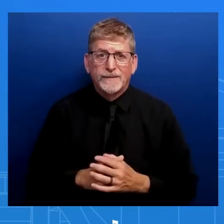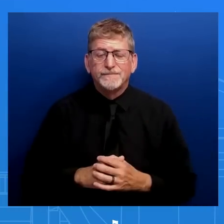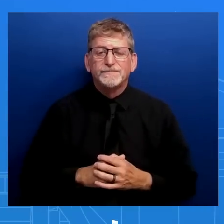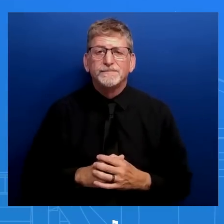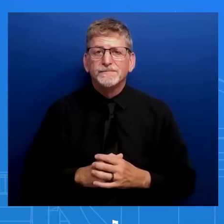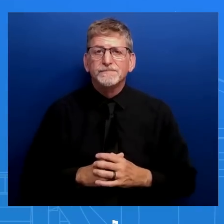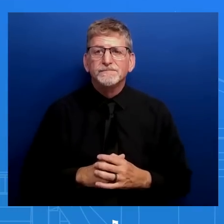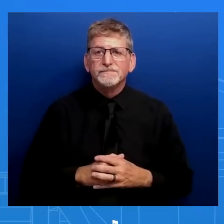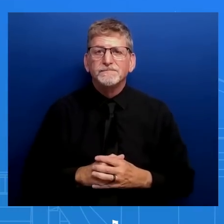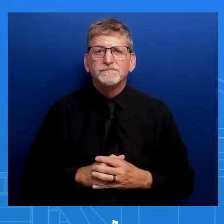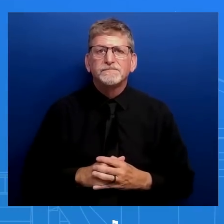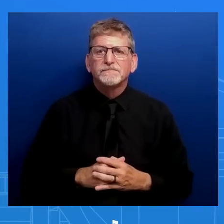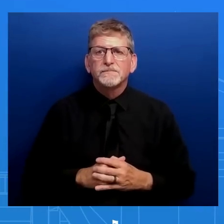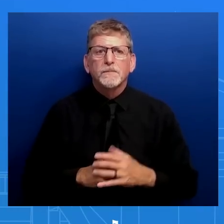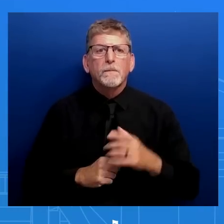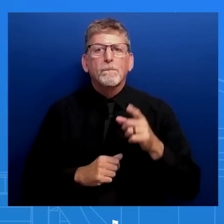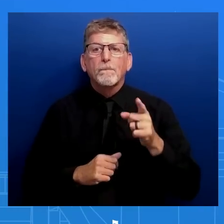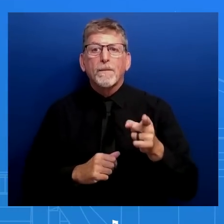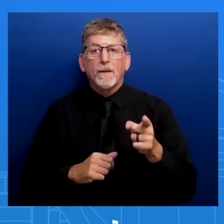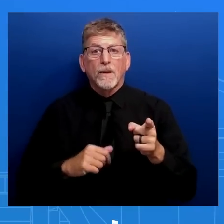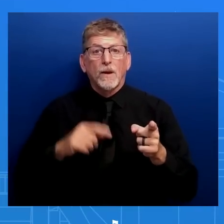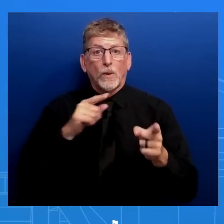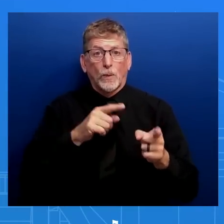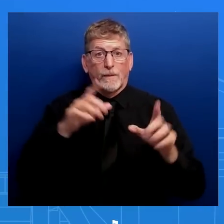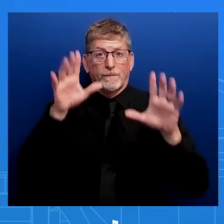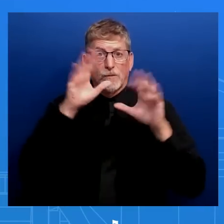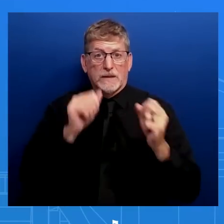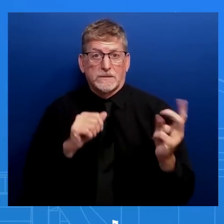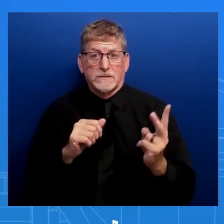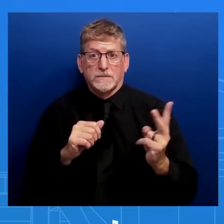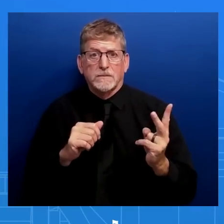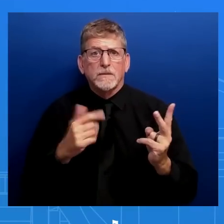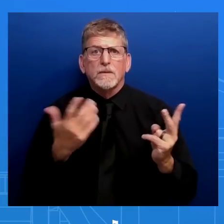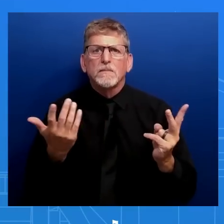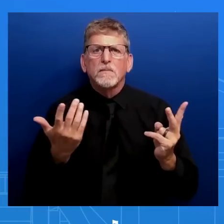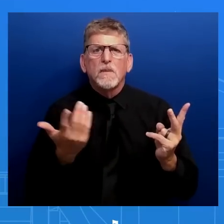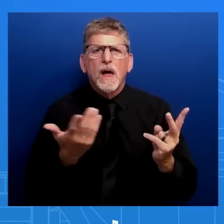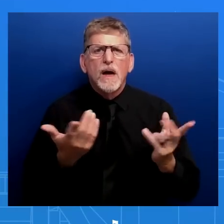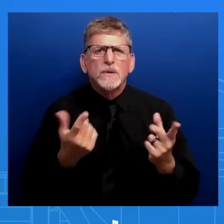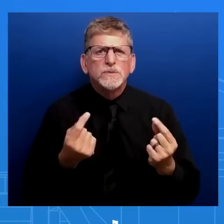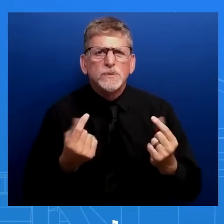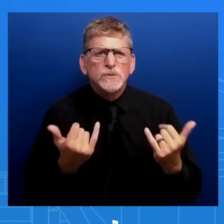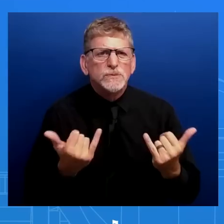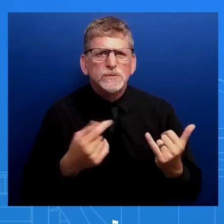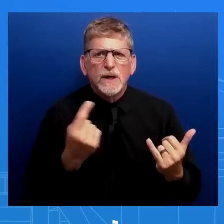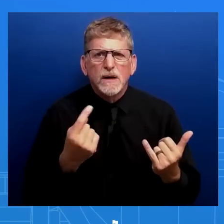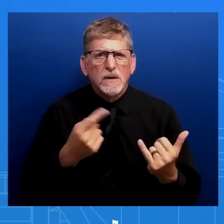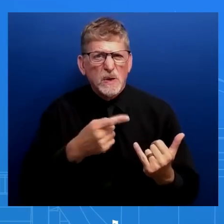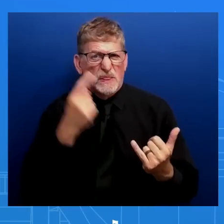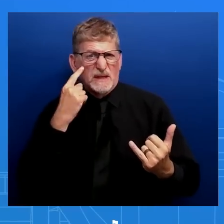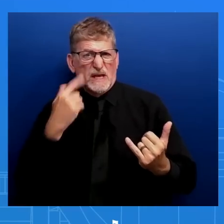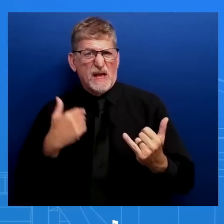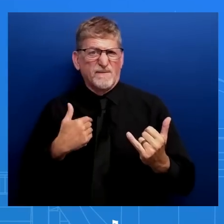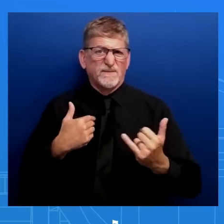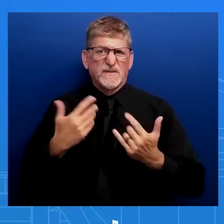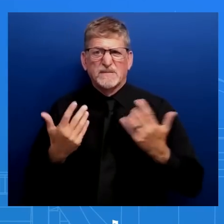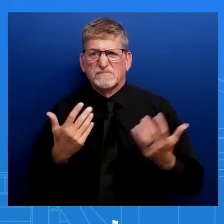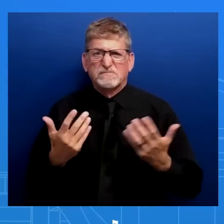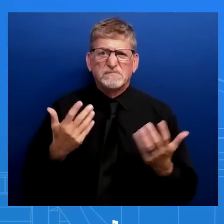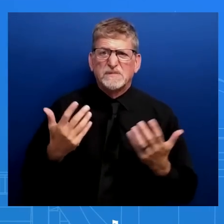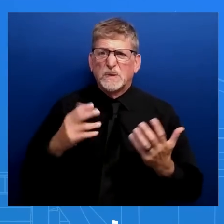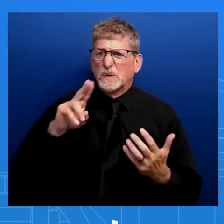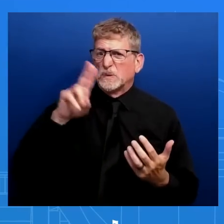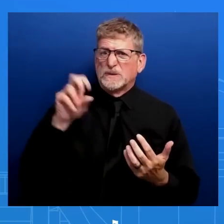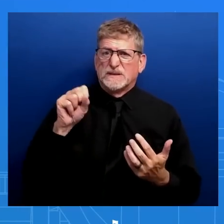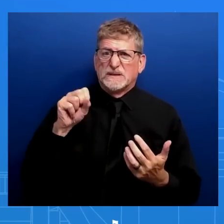made today, do you think that issue of U.S. involvement or our ability to know that something was going to happen